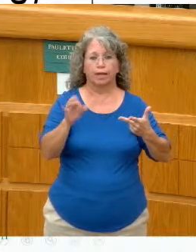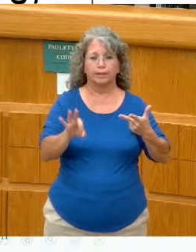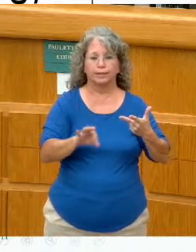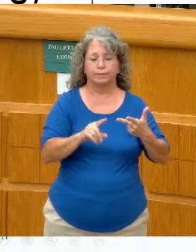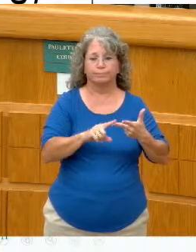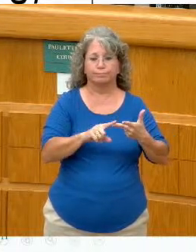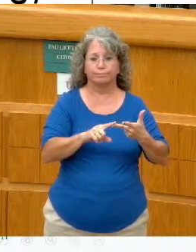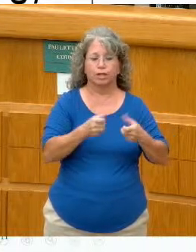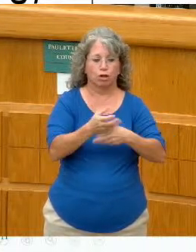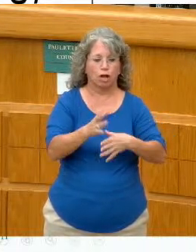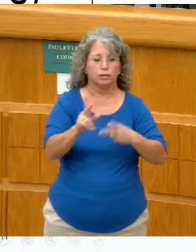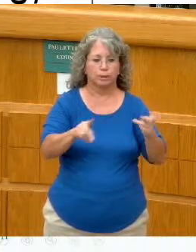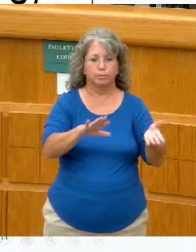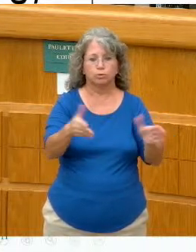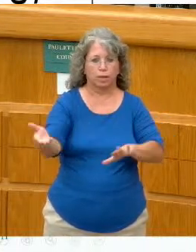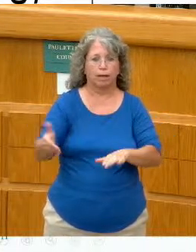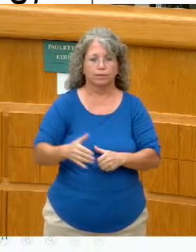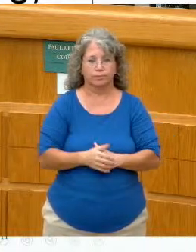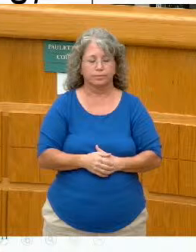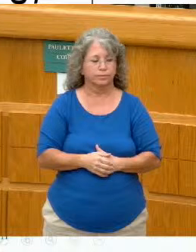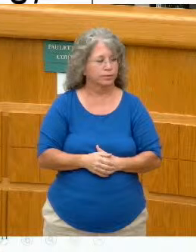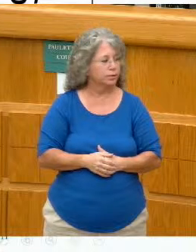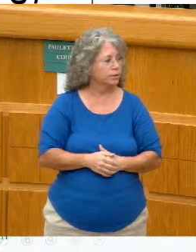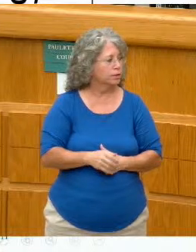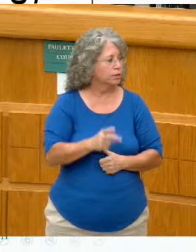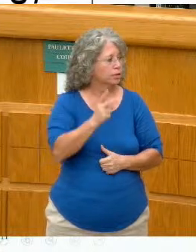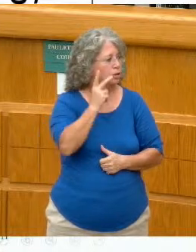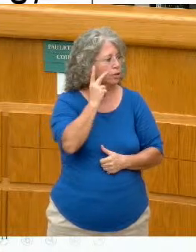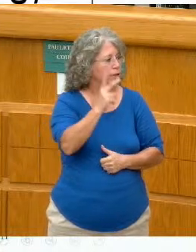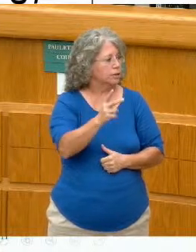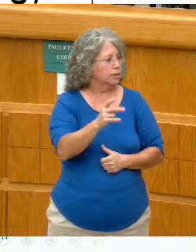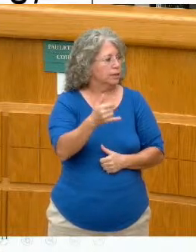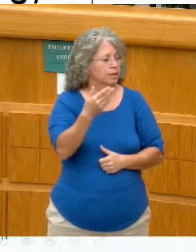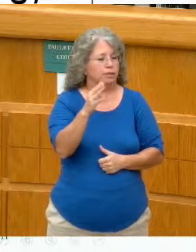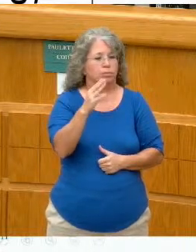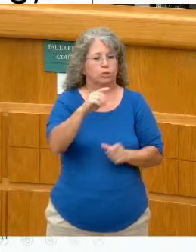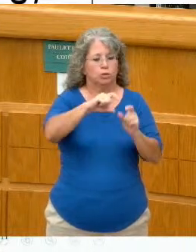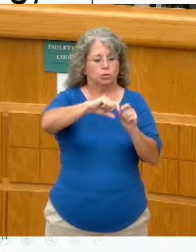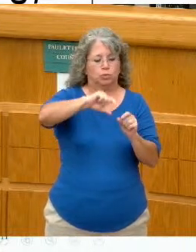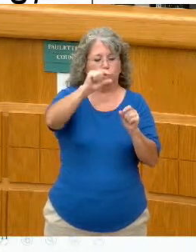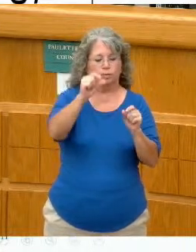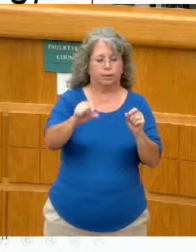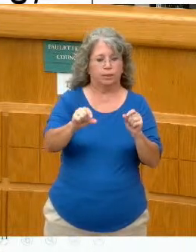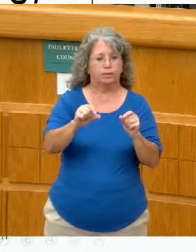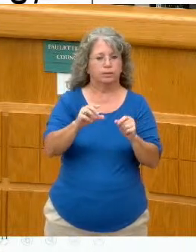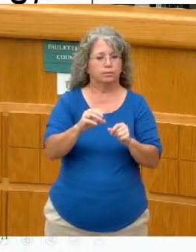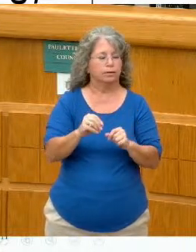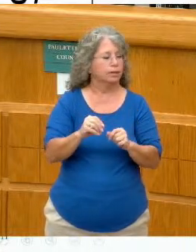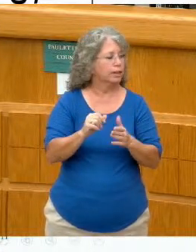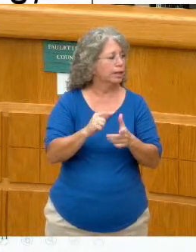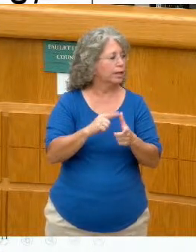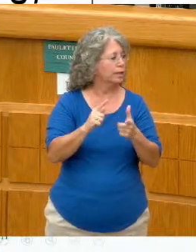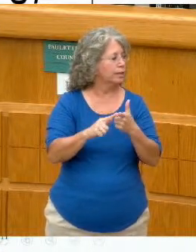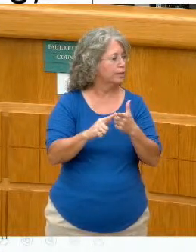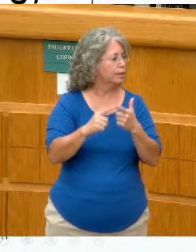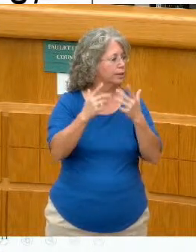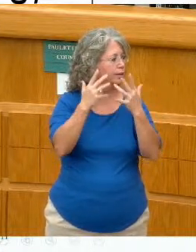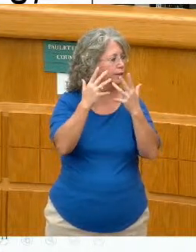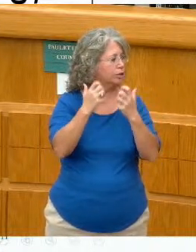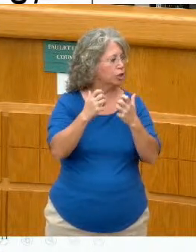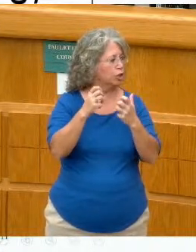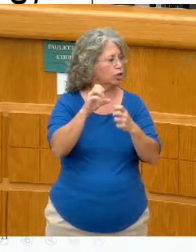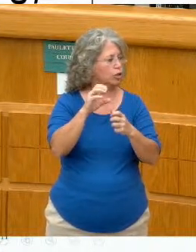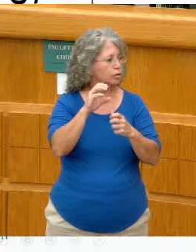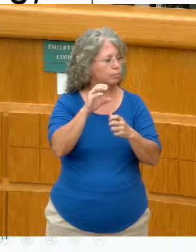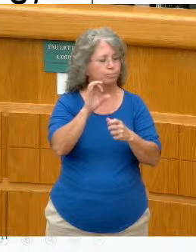is the model. The brown points are data points that we think are fairly well filled in, and the death